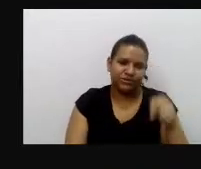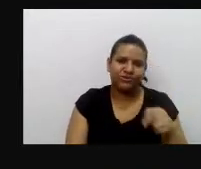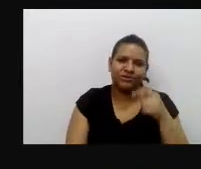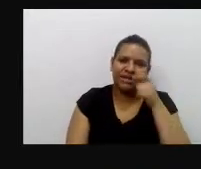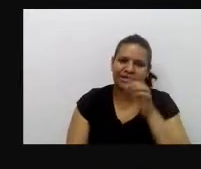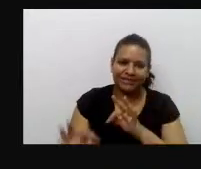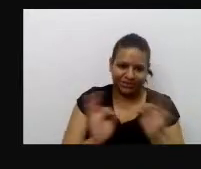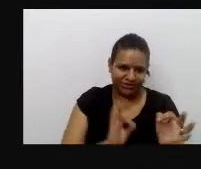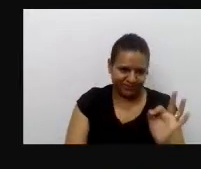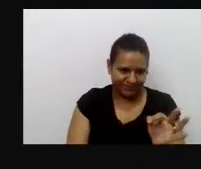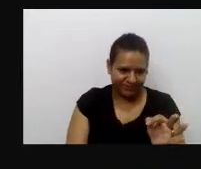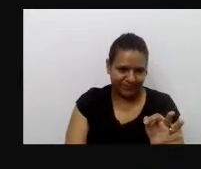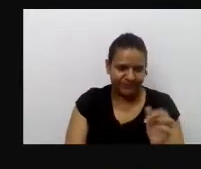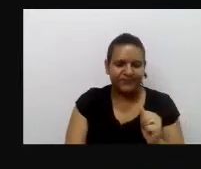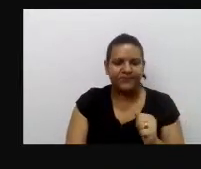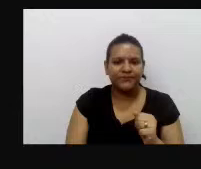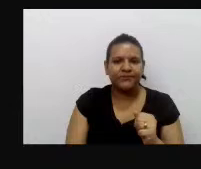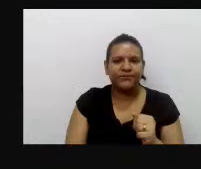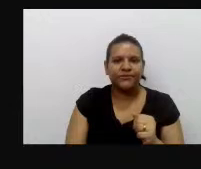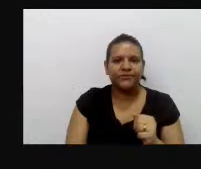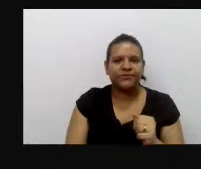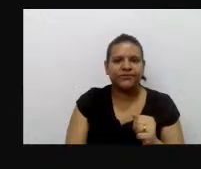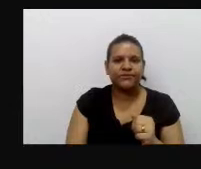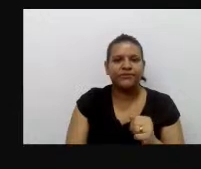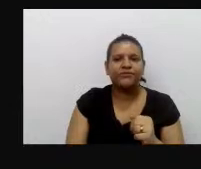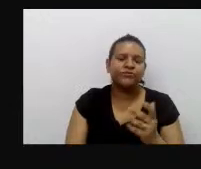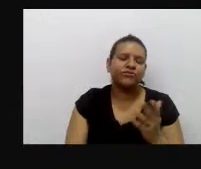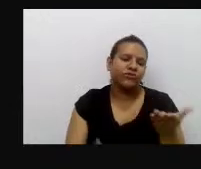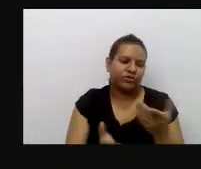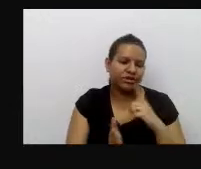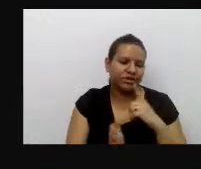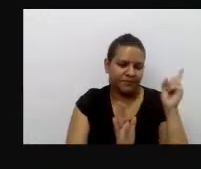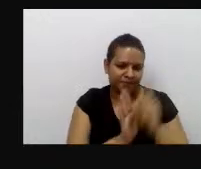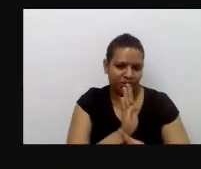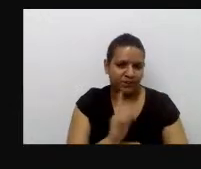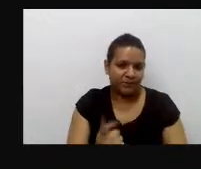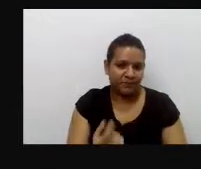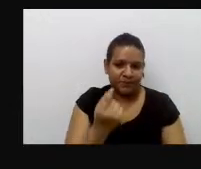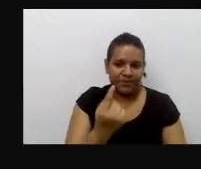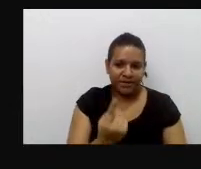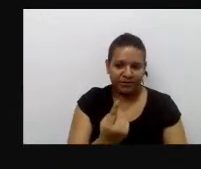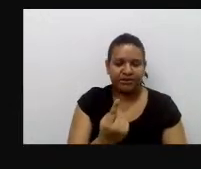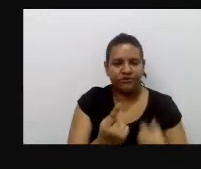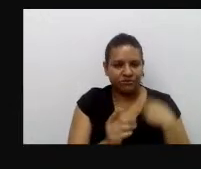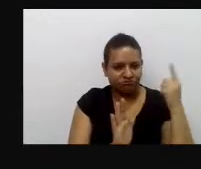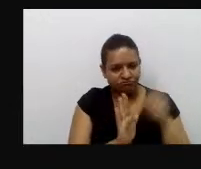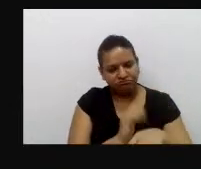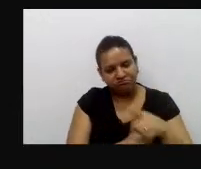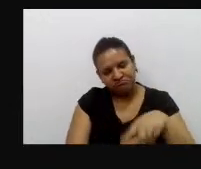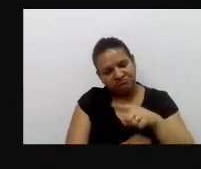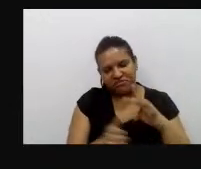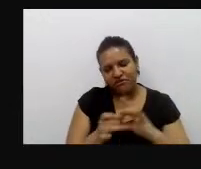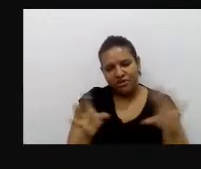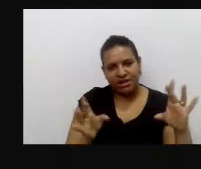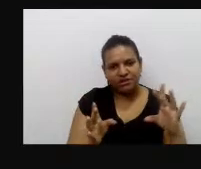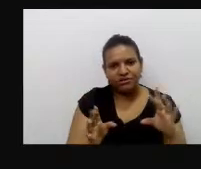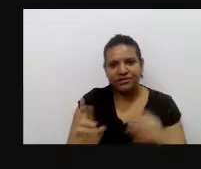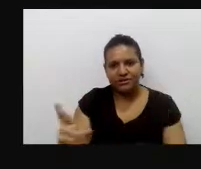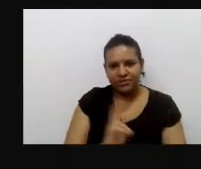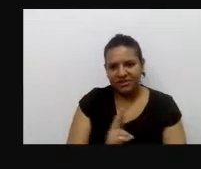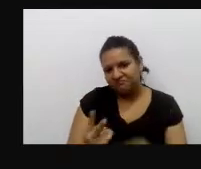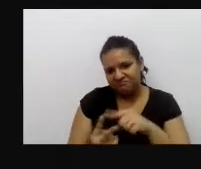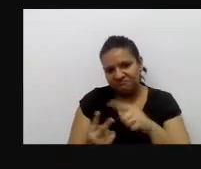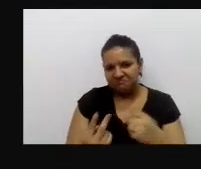the first question, and I'll make it, and you can feel free to add your comments, both of you. So is it viable to